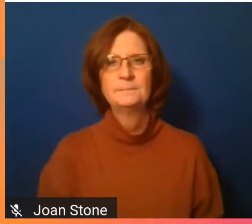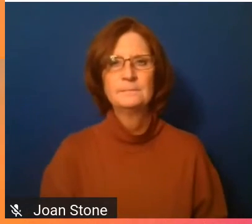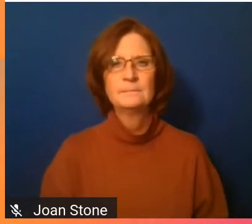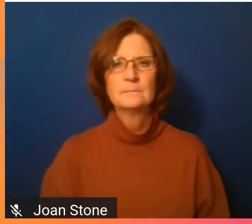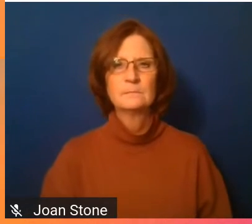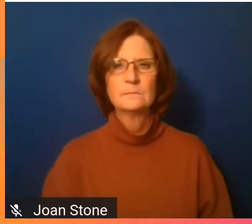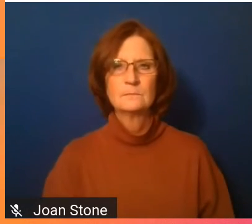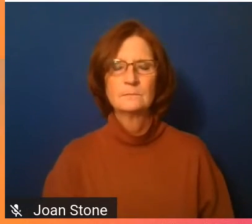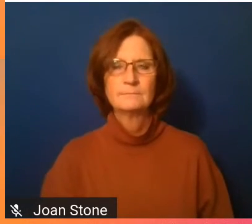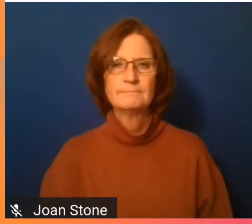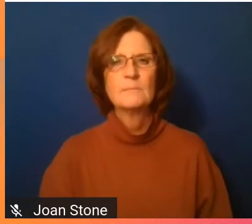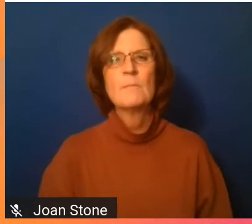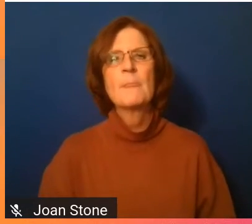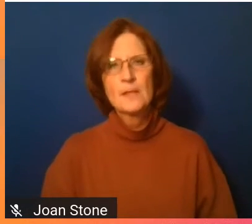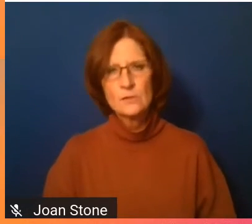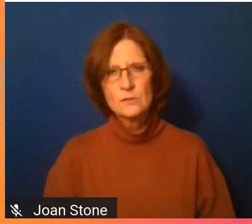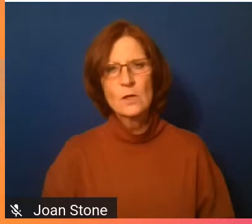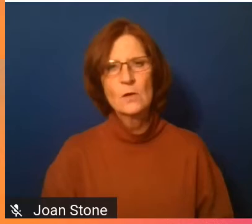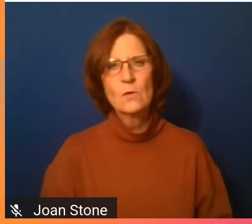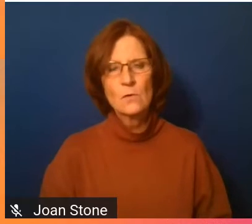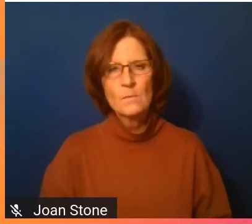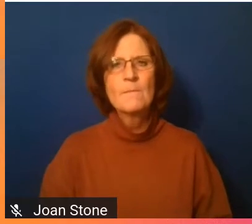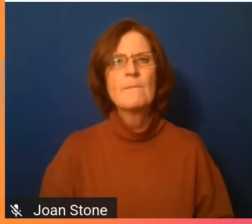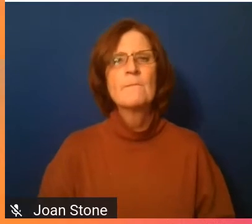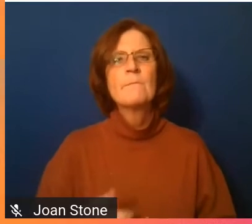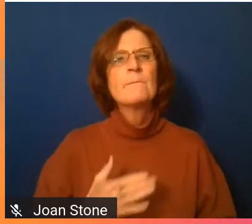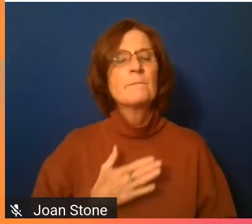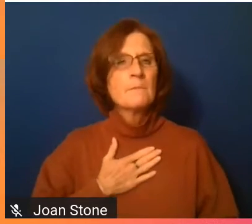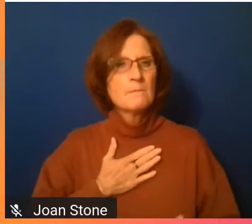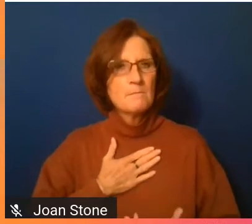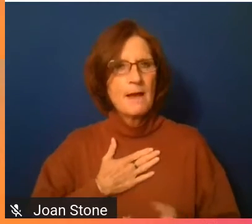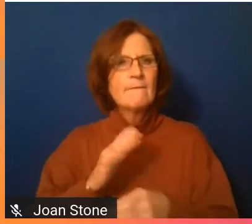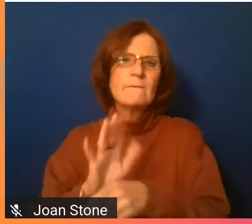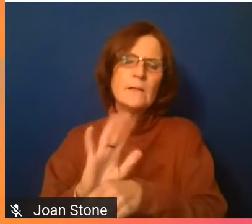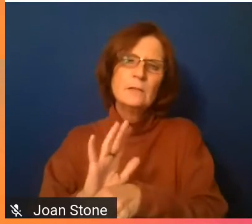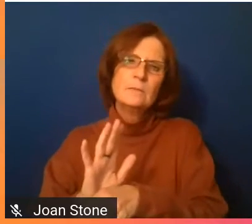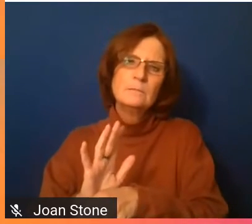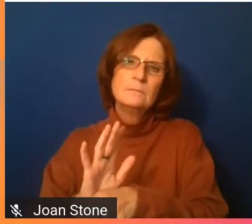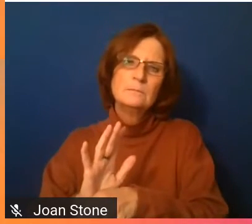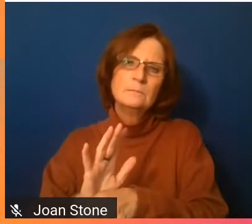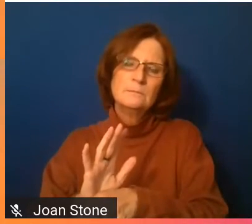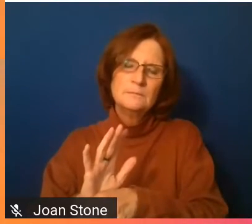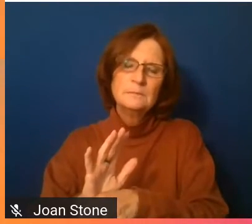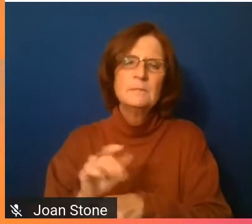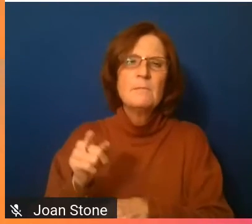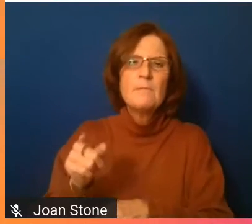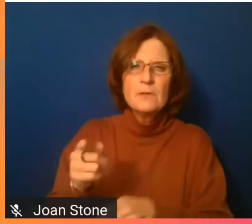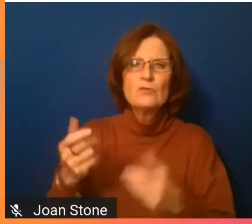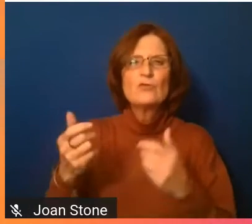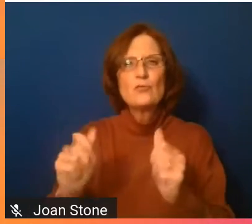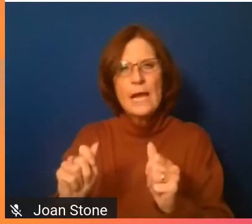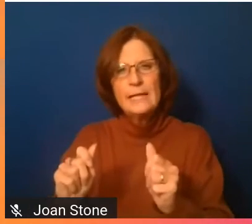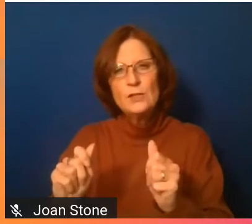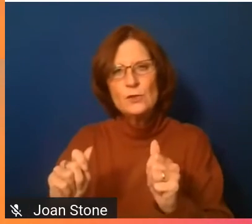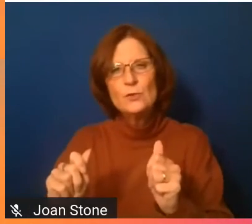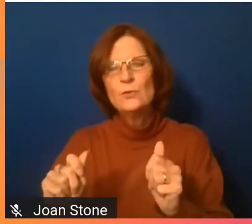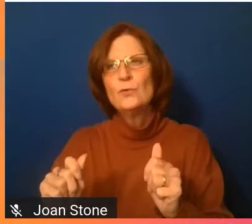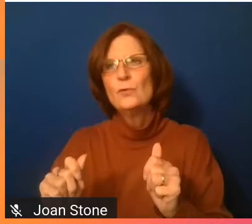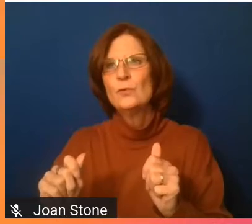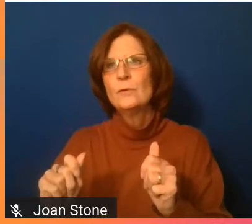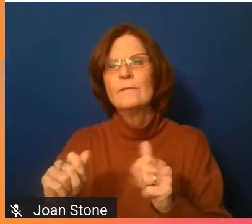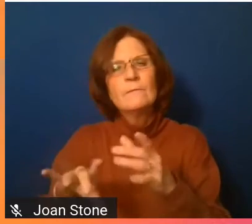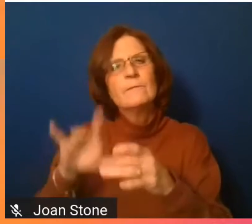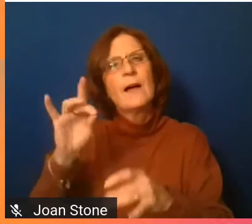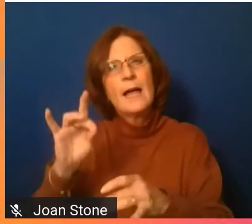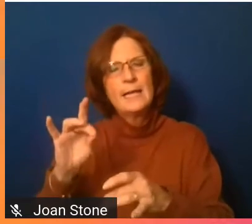yes. My short, Deaf Love, is trying to continue the process of integration